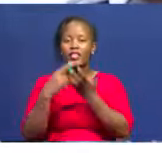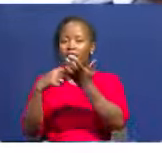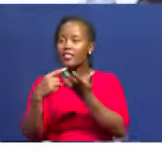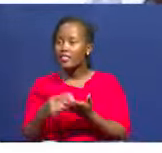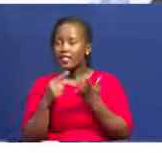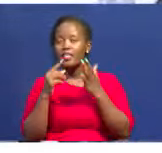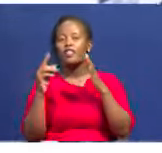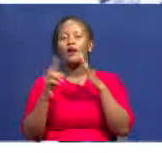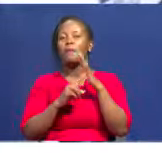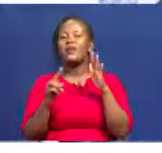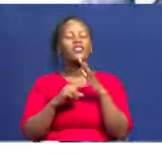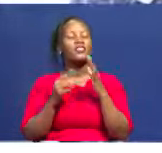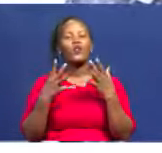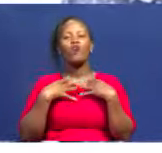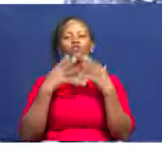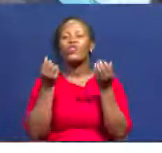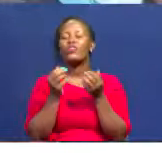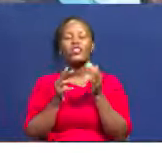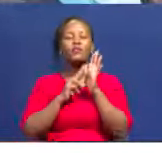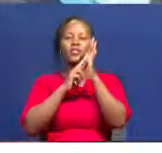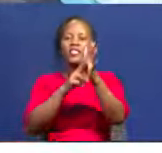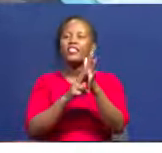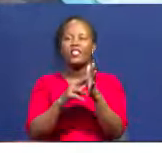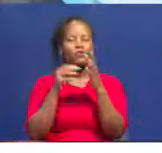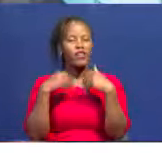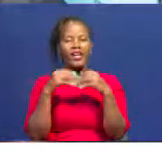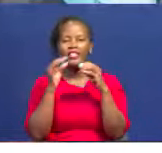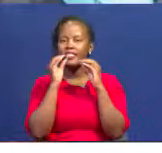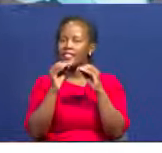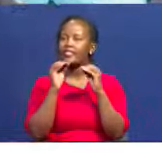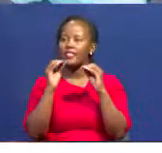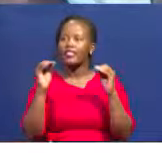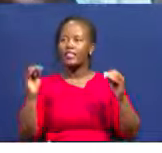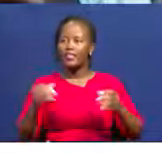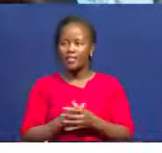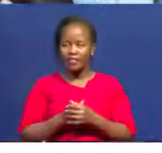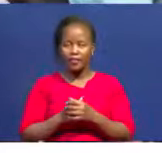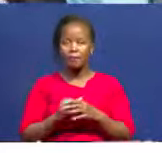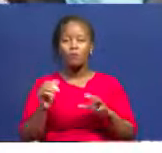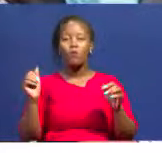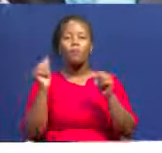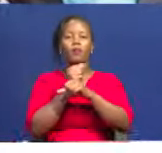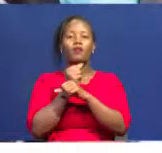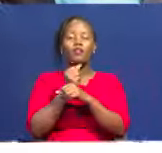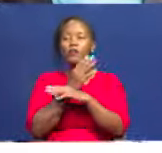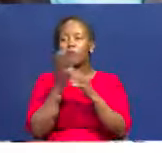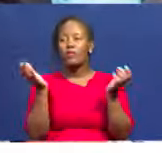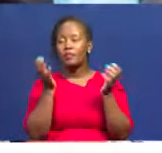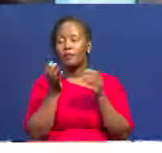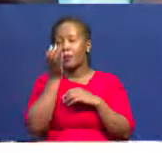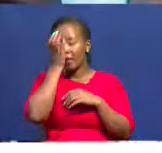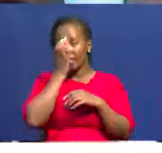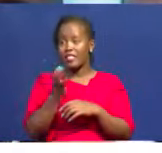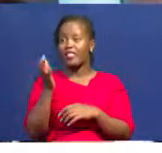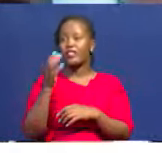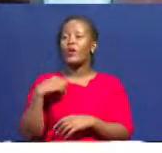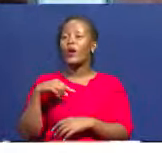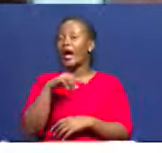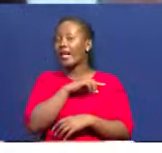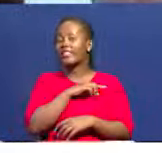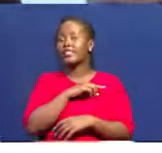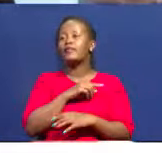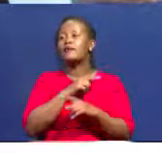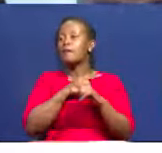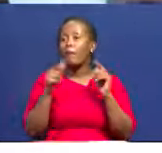a representative, the same thing to the COG. You cannot treat us in contempt, with contempt, yet you